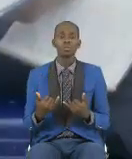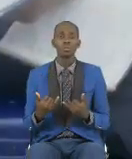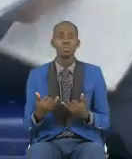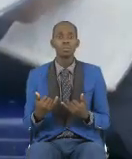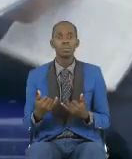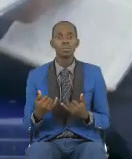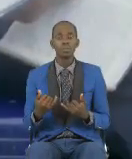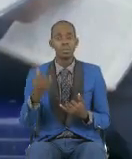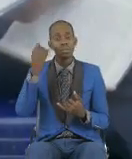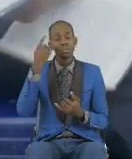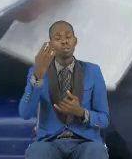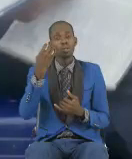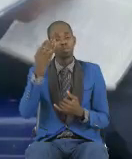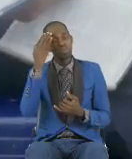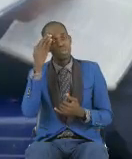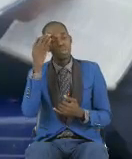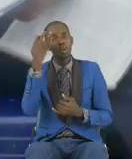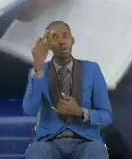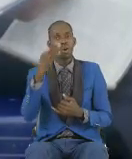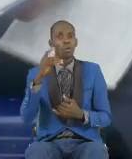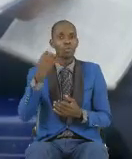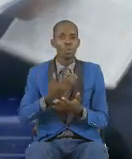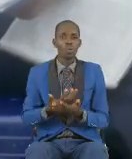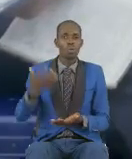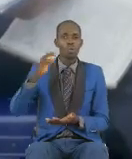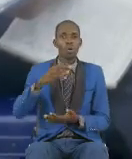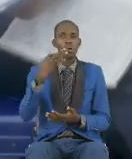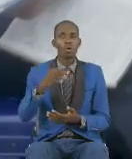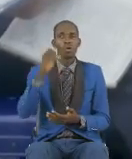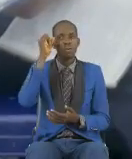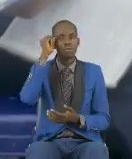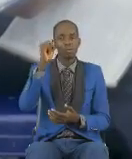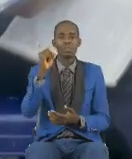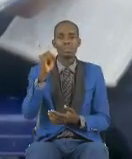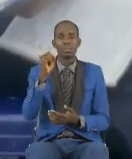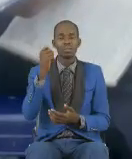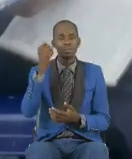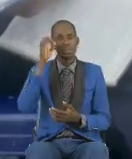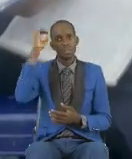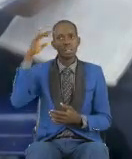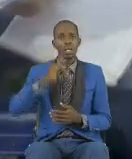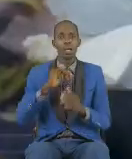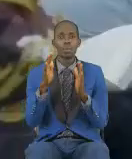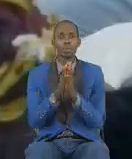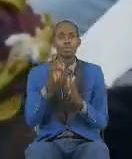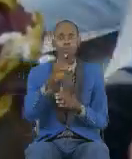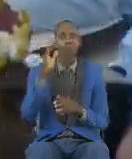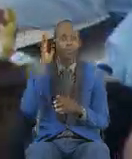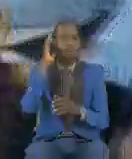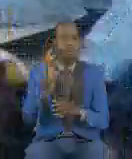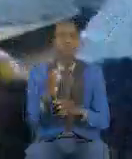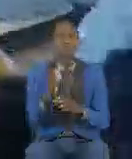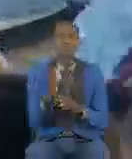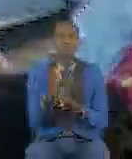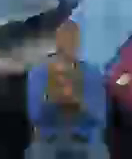of His grace. I pray you will possess. In the present time,